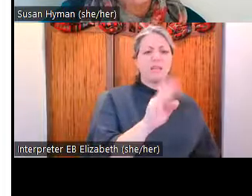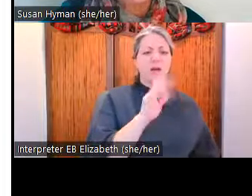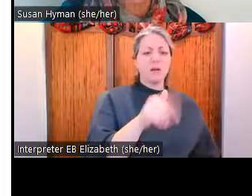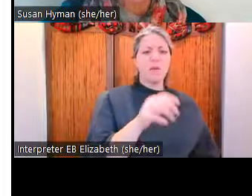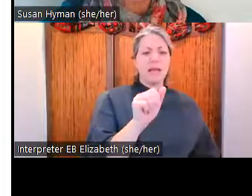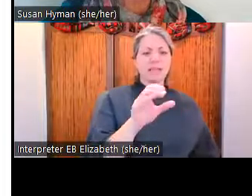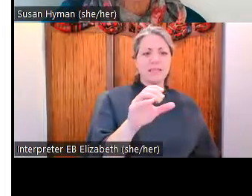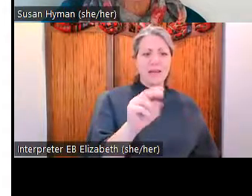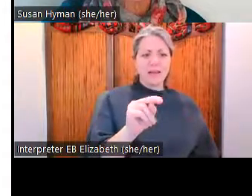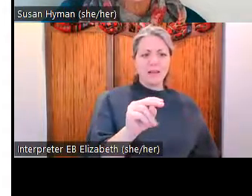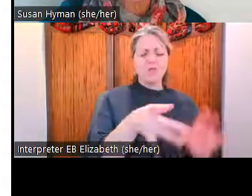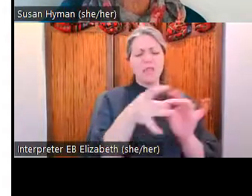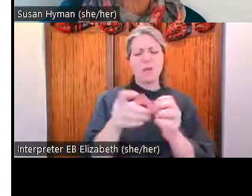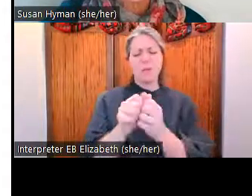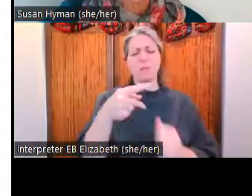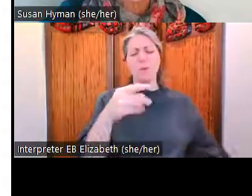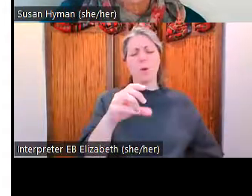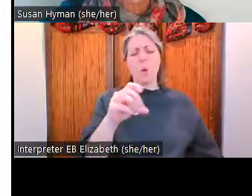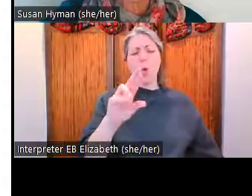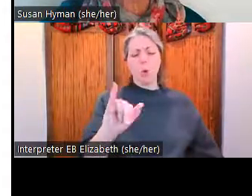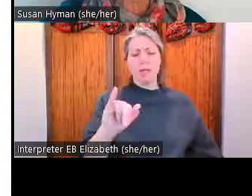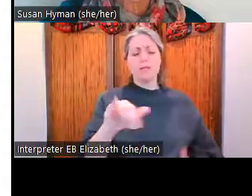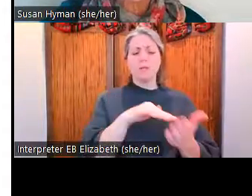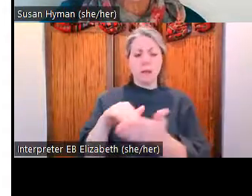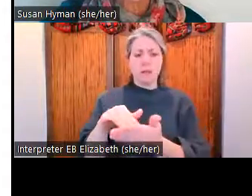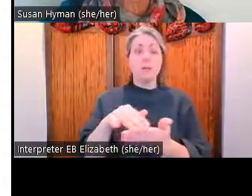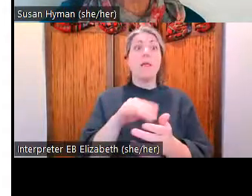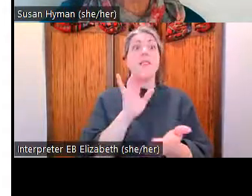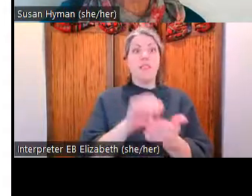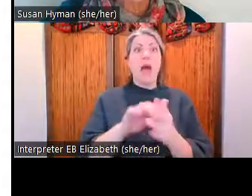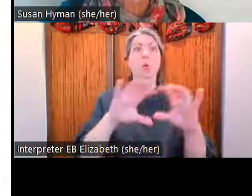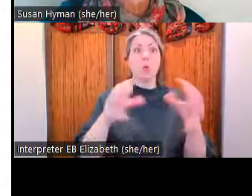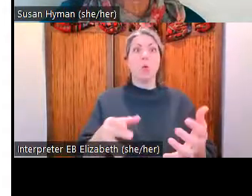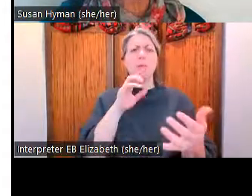PCORI study is also collaborating to look and see whether